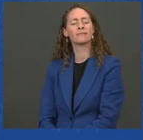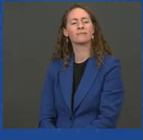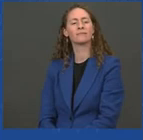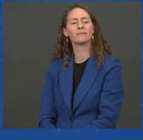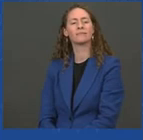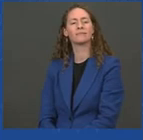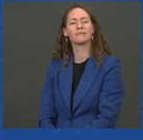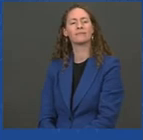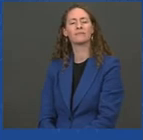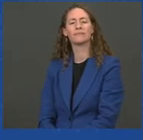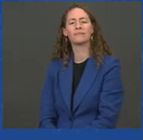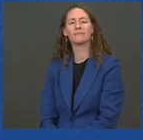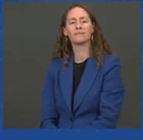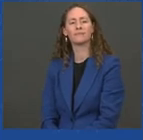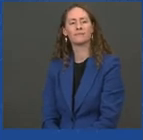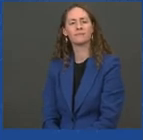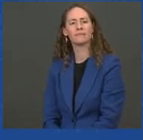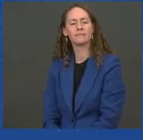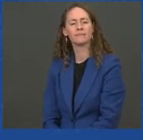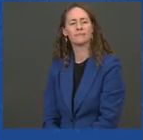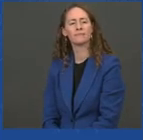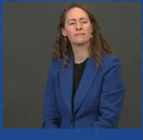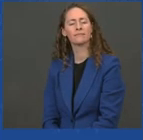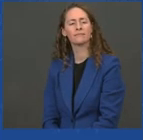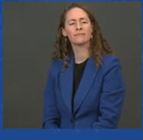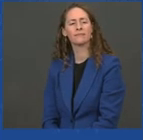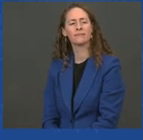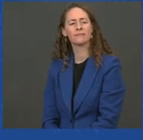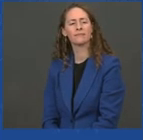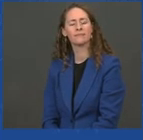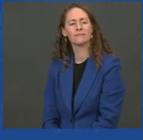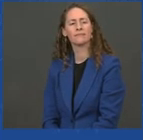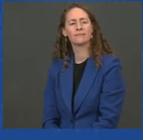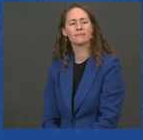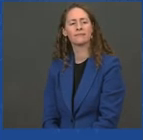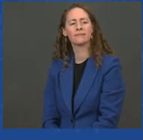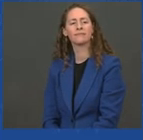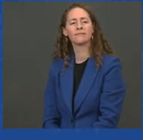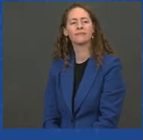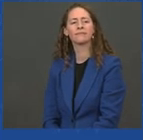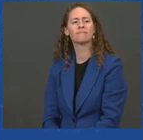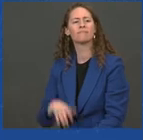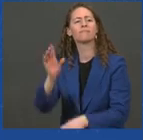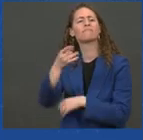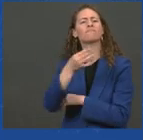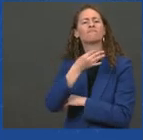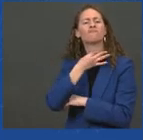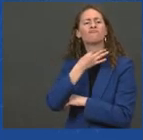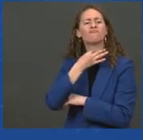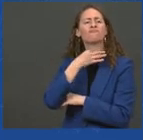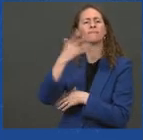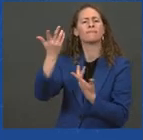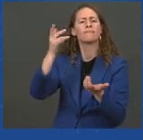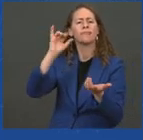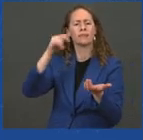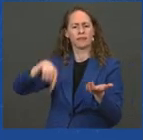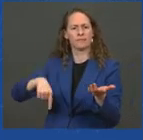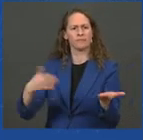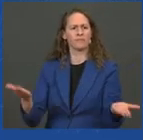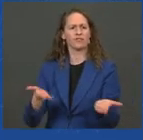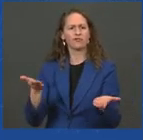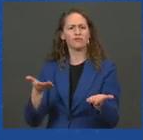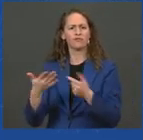domestic flights requiring test or vaccine before people get on planes the same way as they do for international flights? Well, at this point, that's not